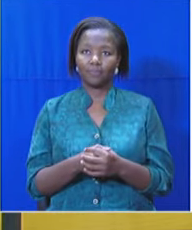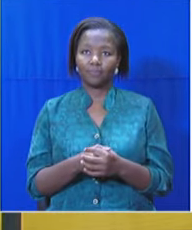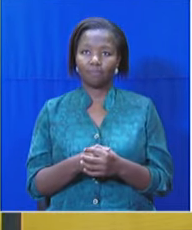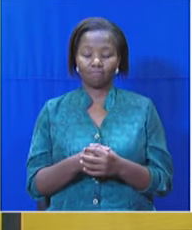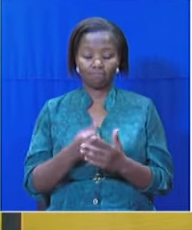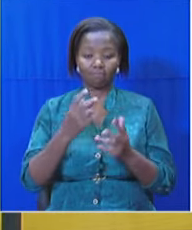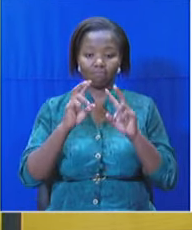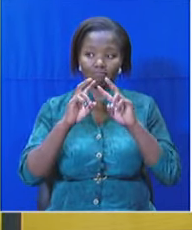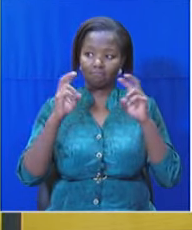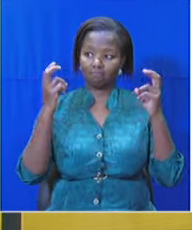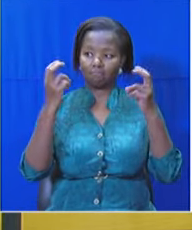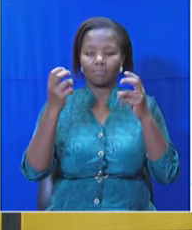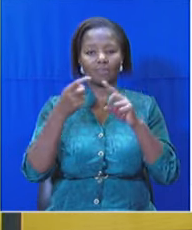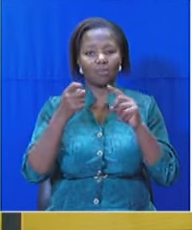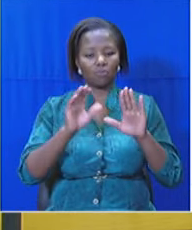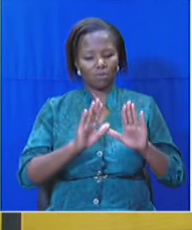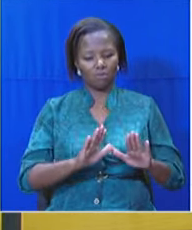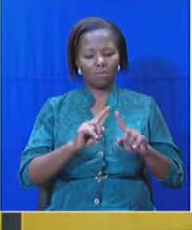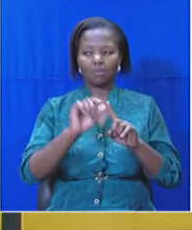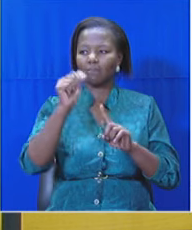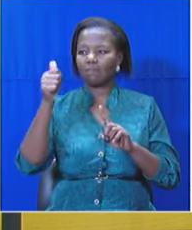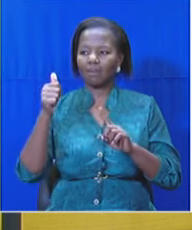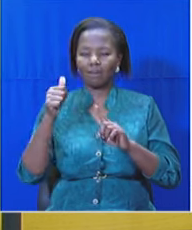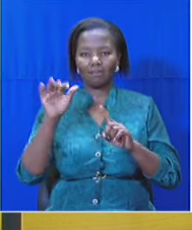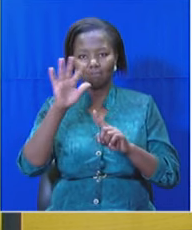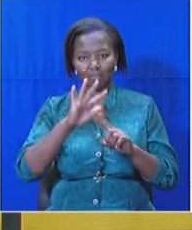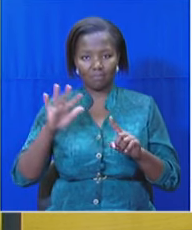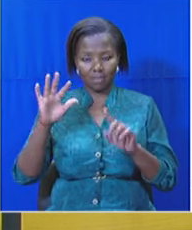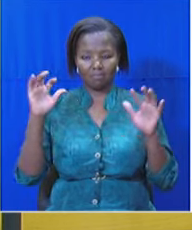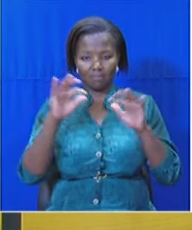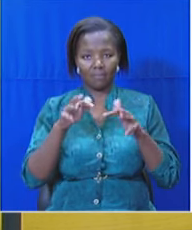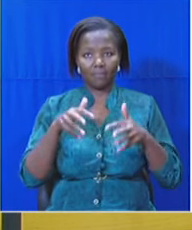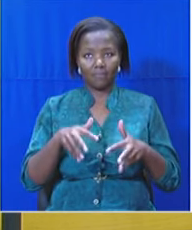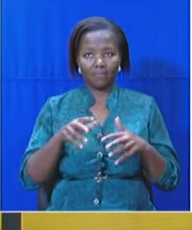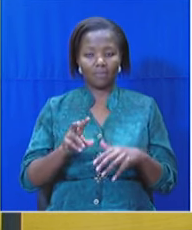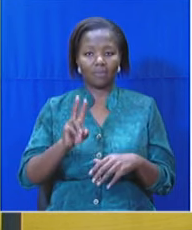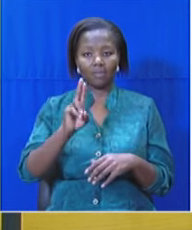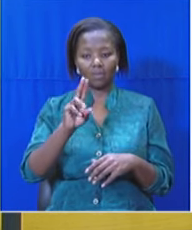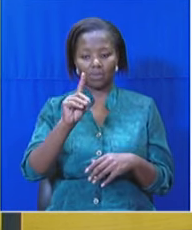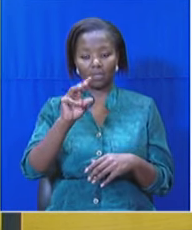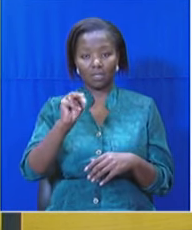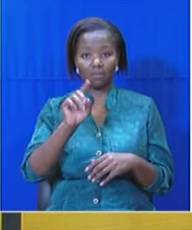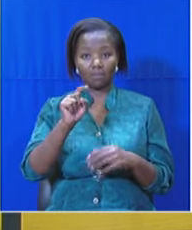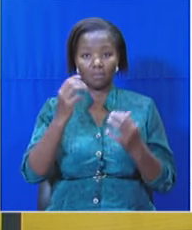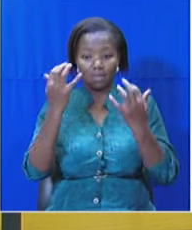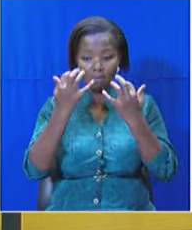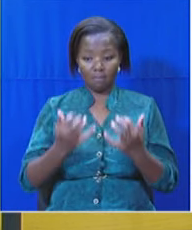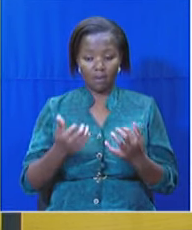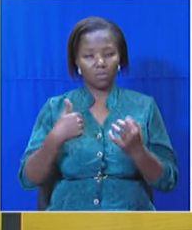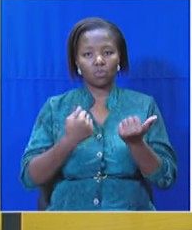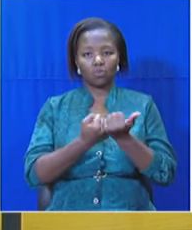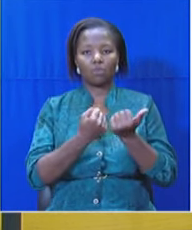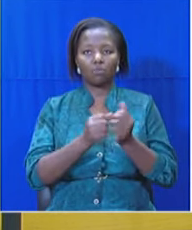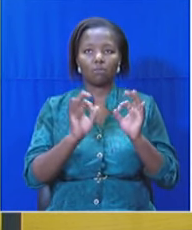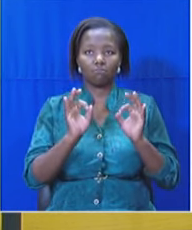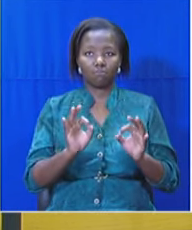guests from local as well as from elsewhere. The United Democratic Movement supports the budget as a matter